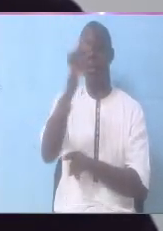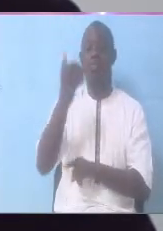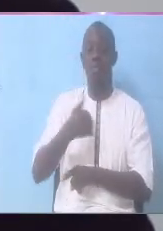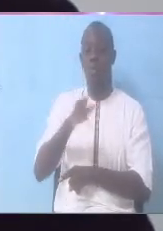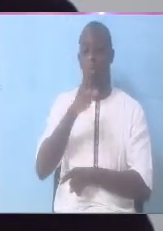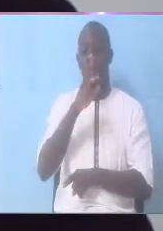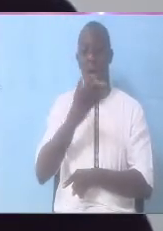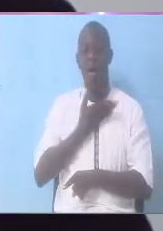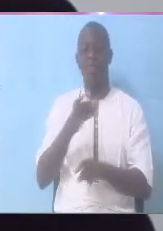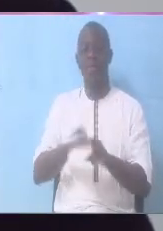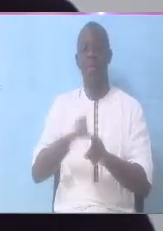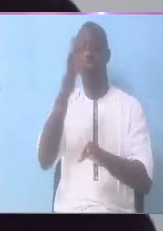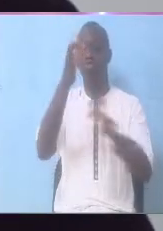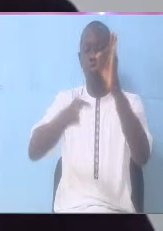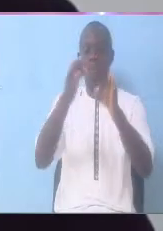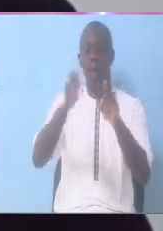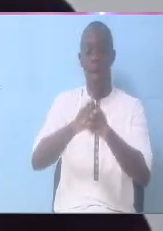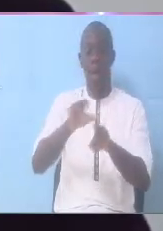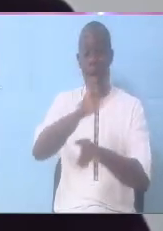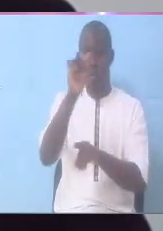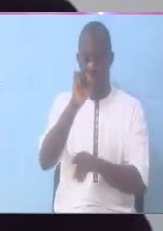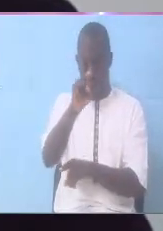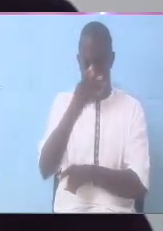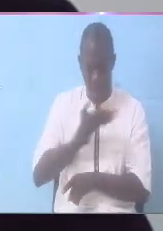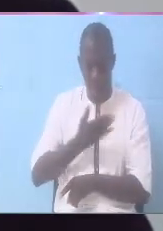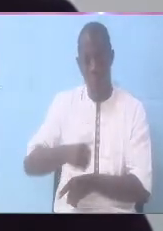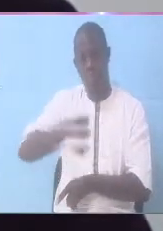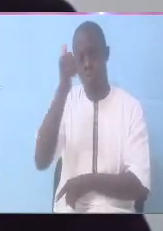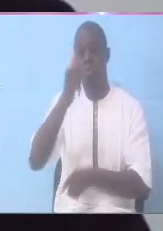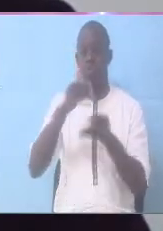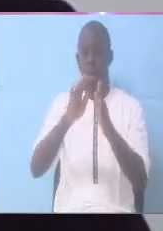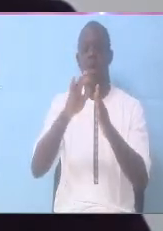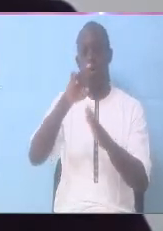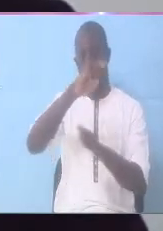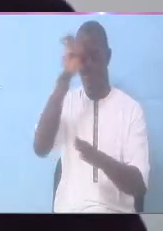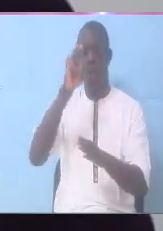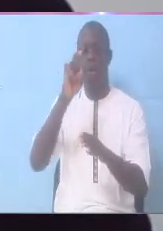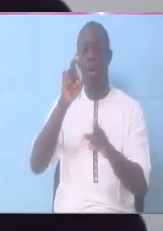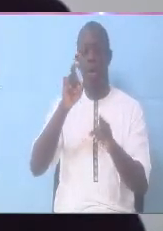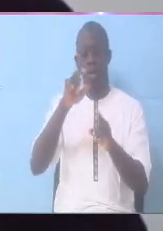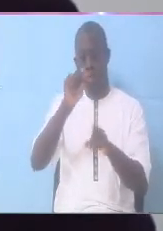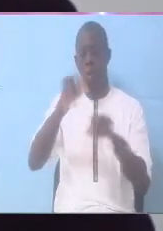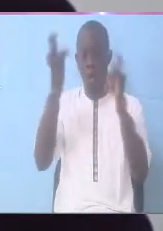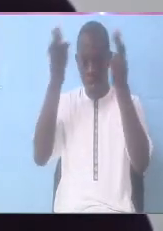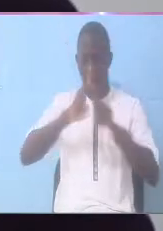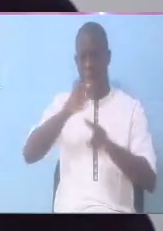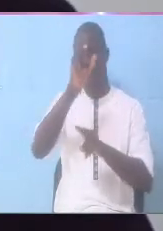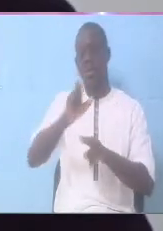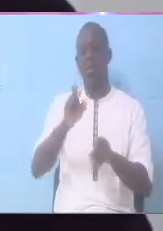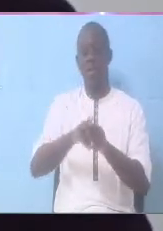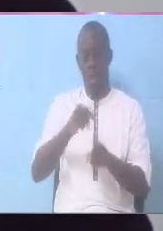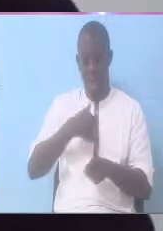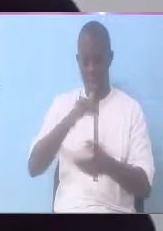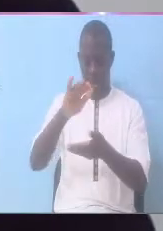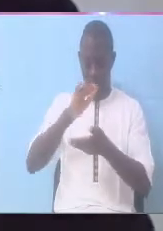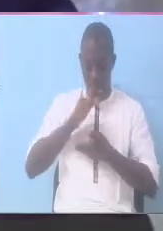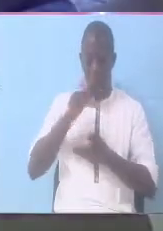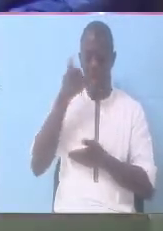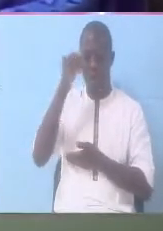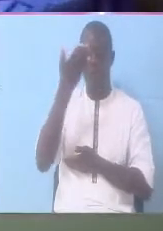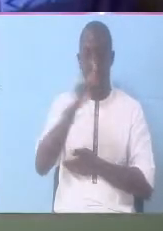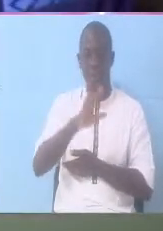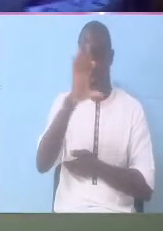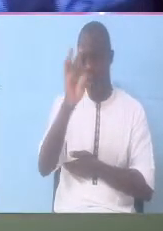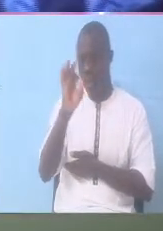professional lawyer. You are good in your job. That's why, with due respect, sir, that's why I said that. I received a call from Tumbul. I said,